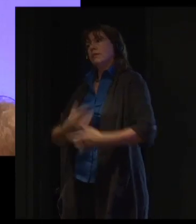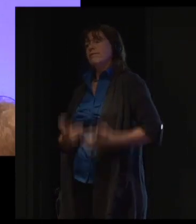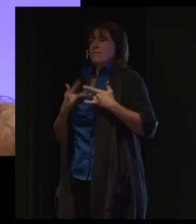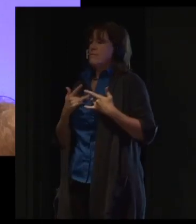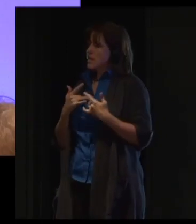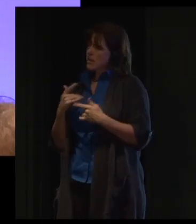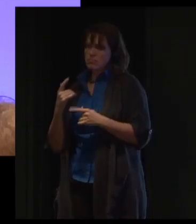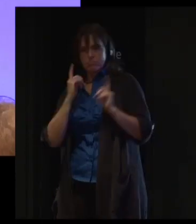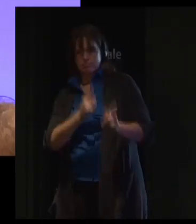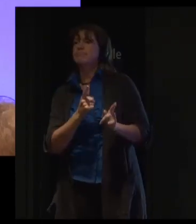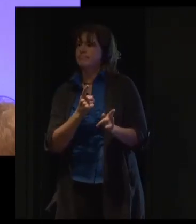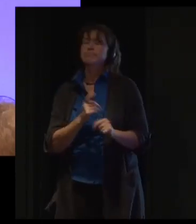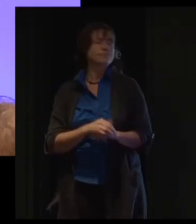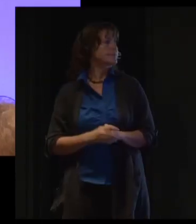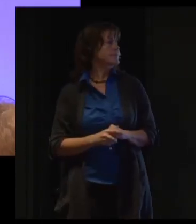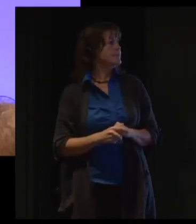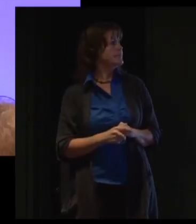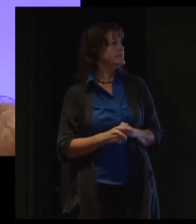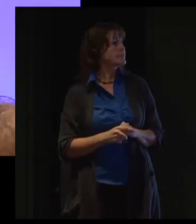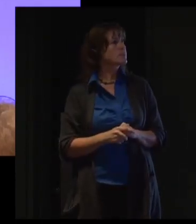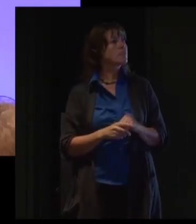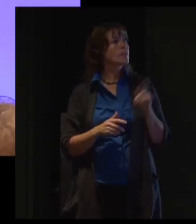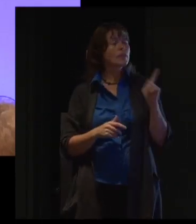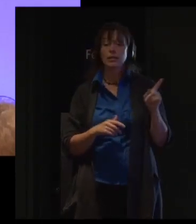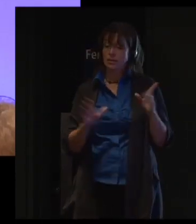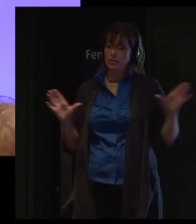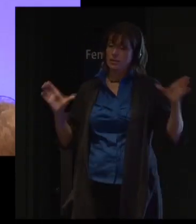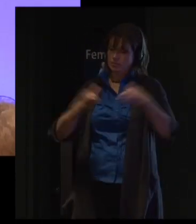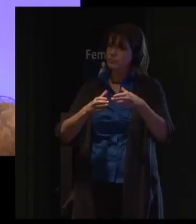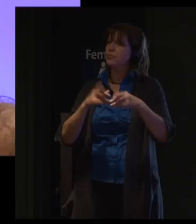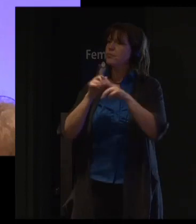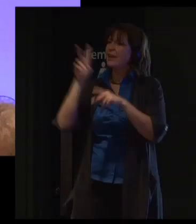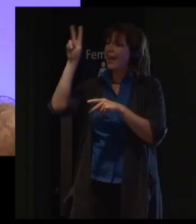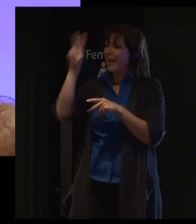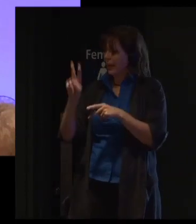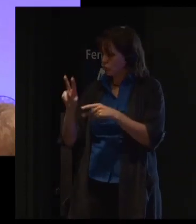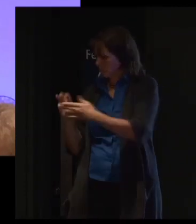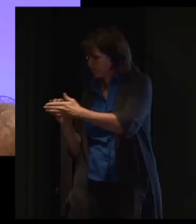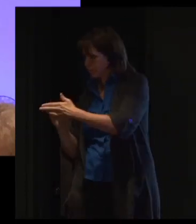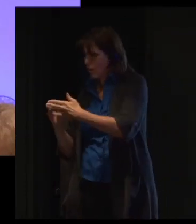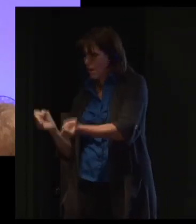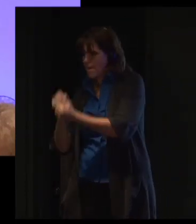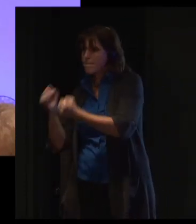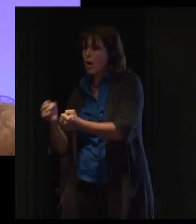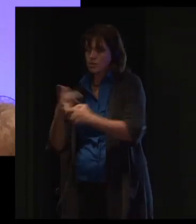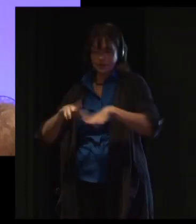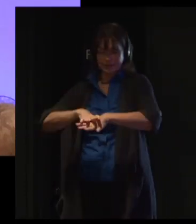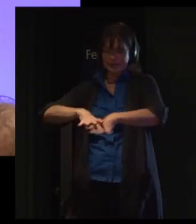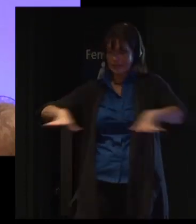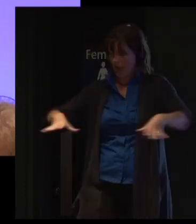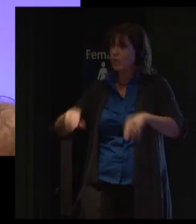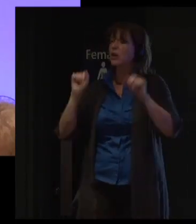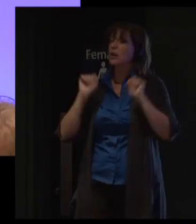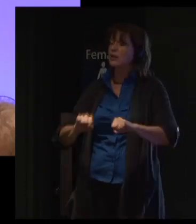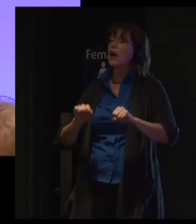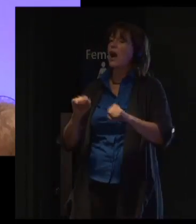The Allianz Arena Munich Stadium Limited provides an electric power connection on particular stands for